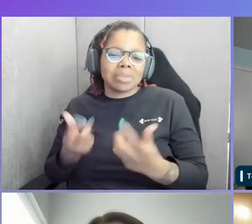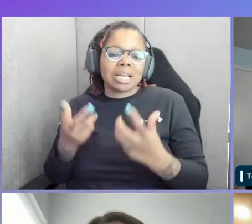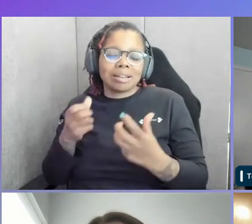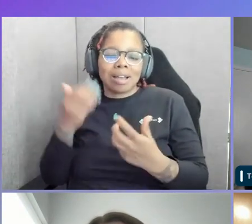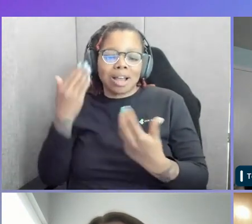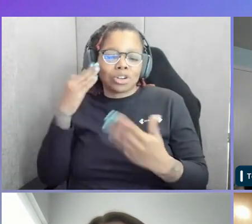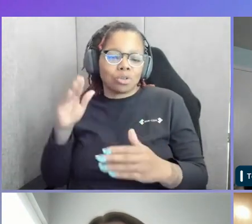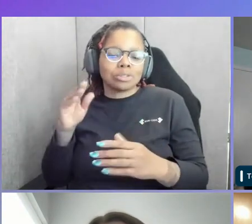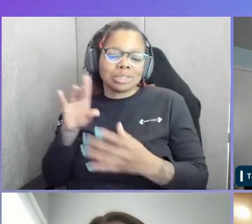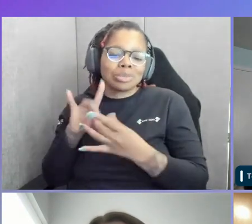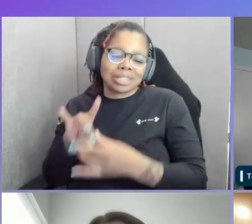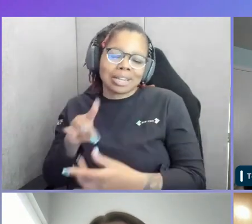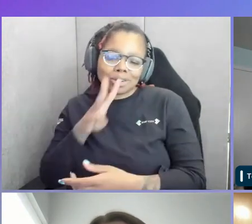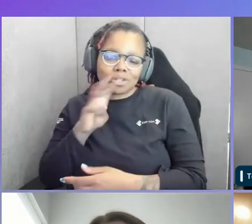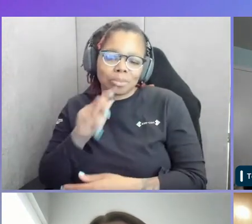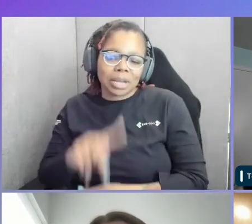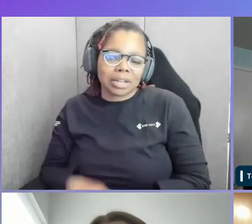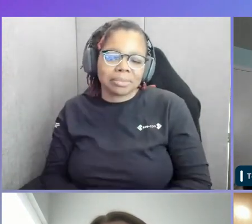talkback.